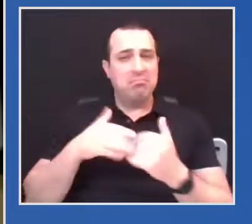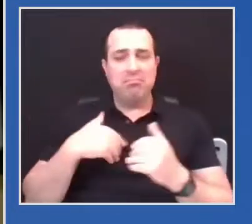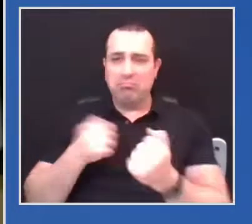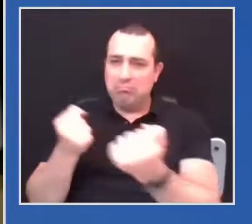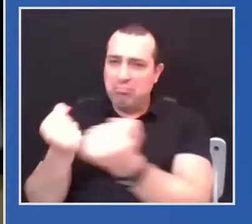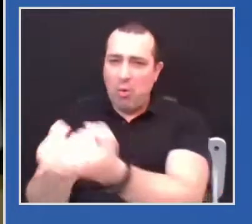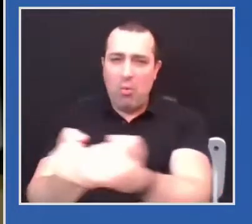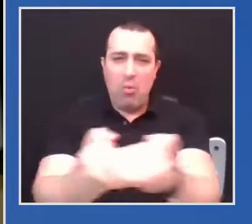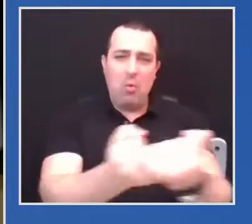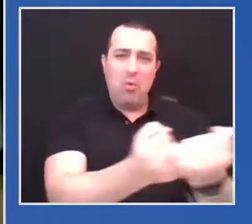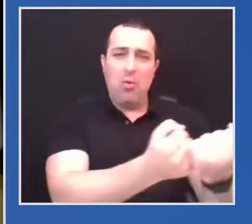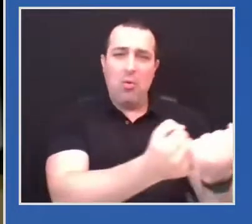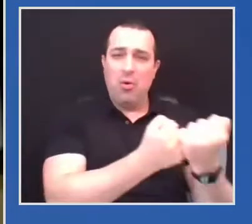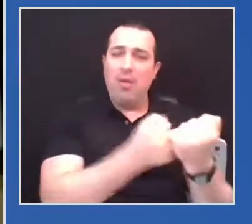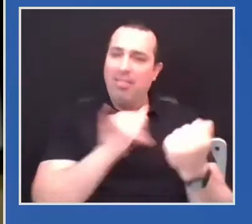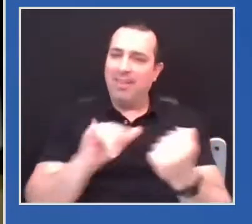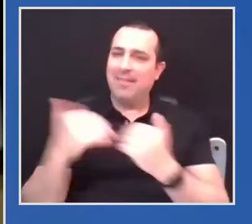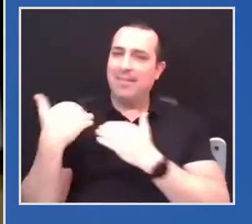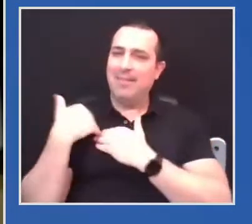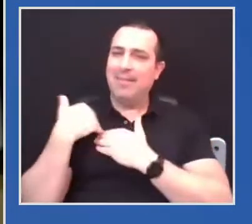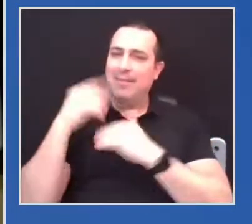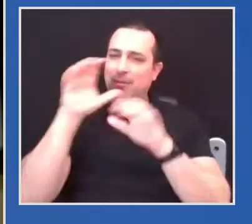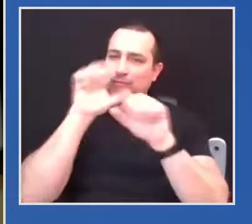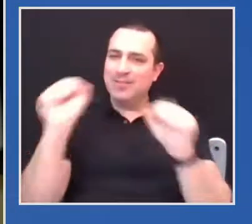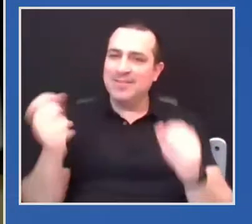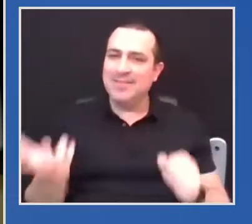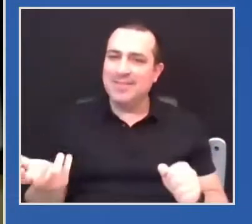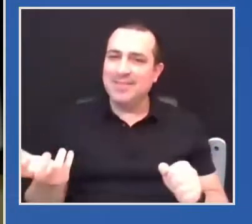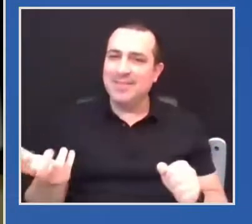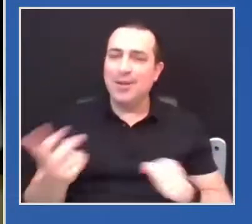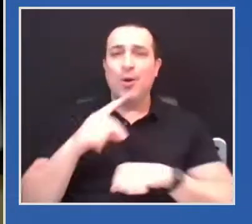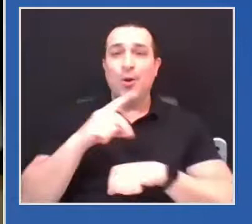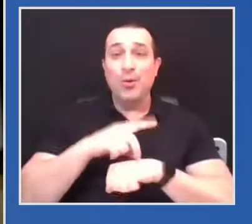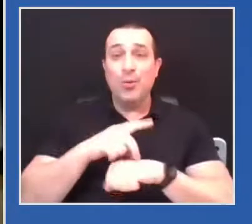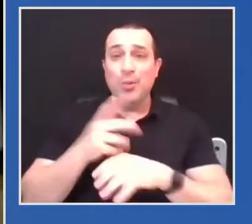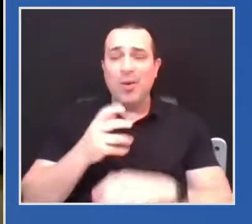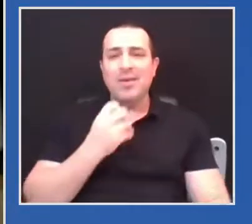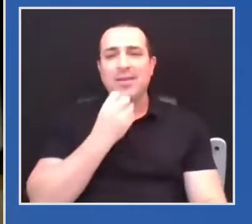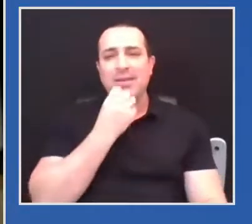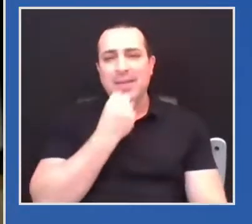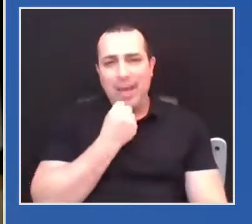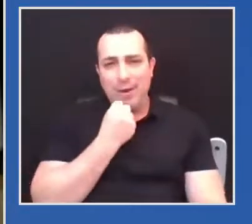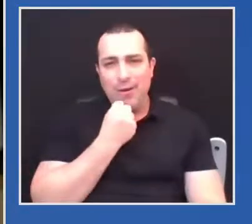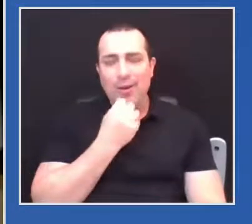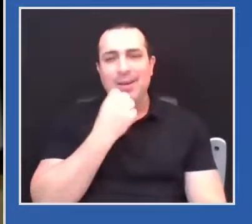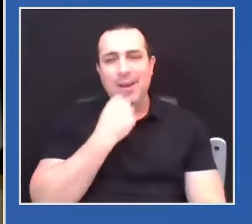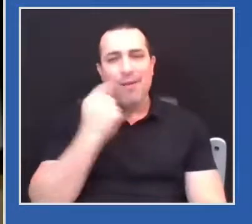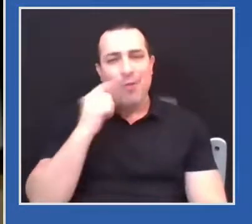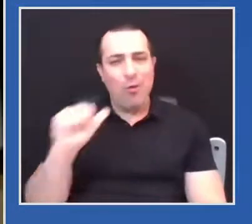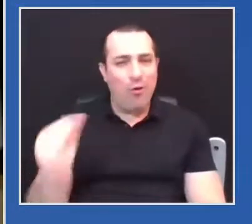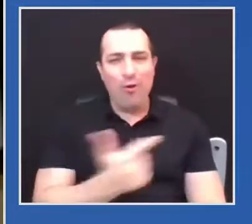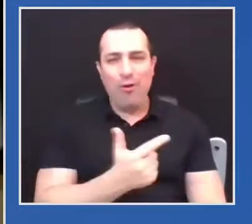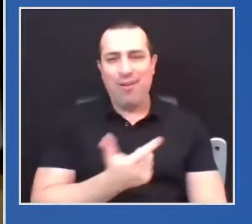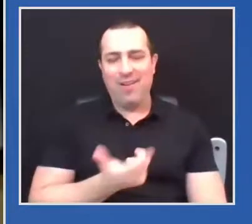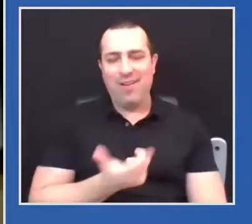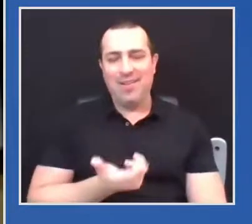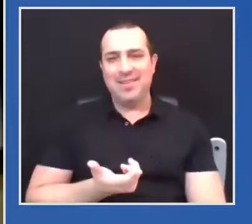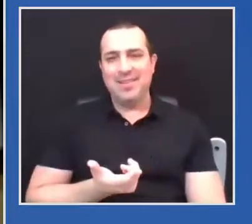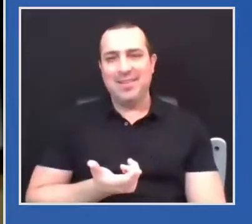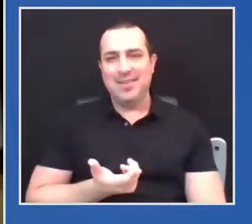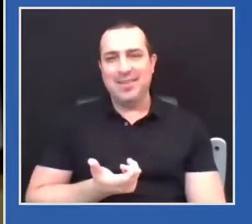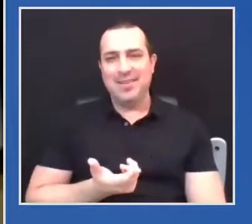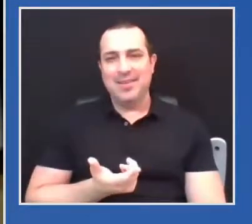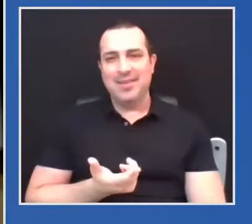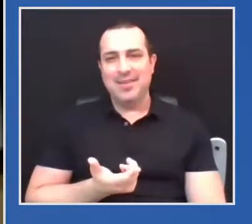That's the job of a president. A duty to care for everyone. And after all we've been